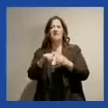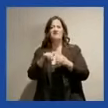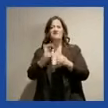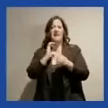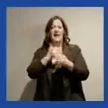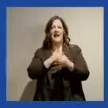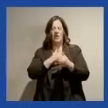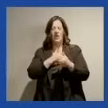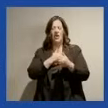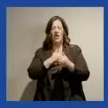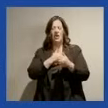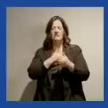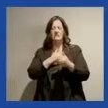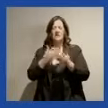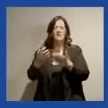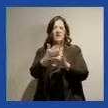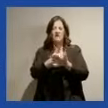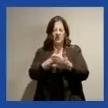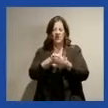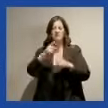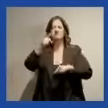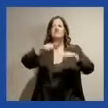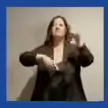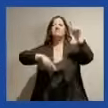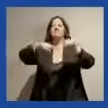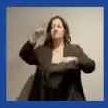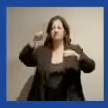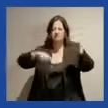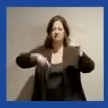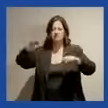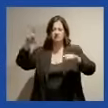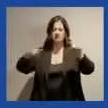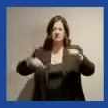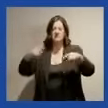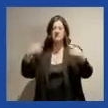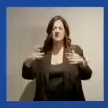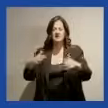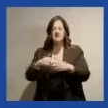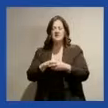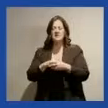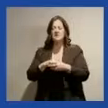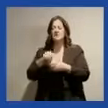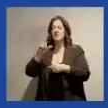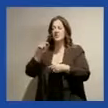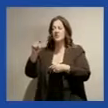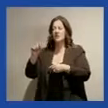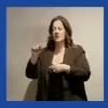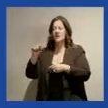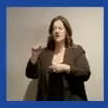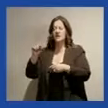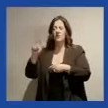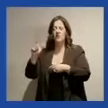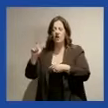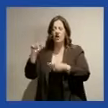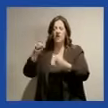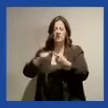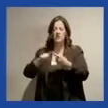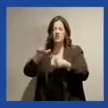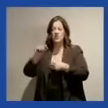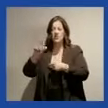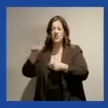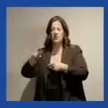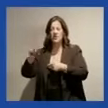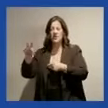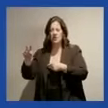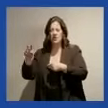gains, $349 billion, 2021, the 2022 numbers, the volatility, that we know what we